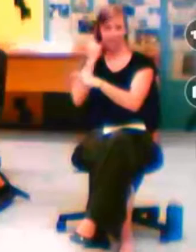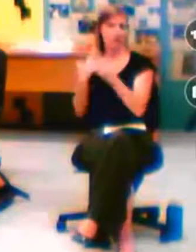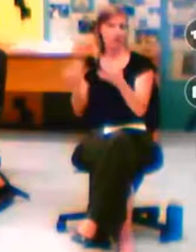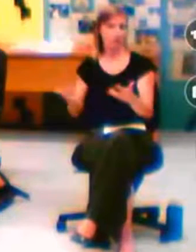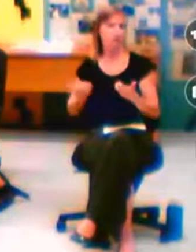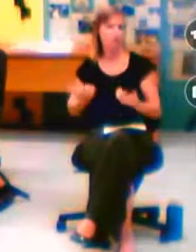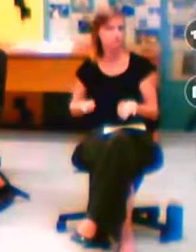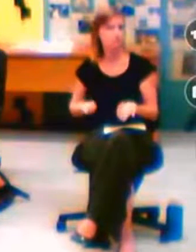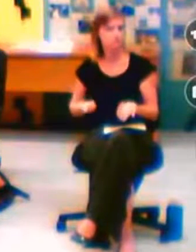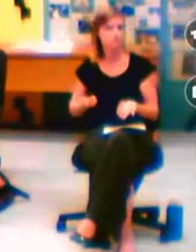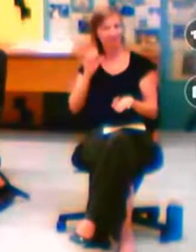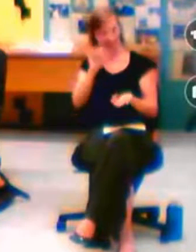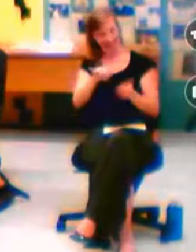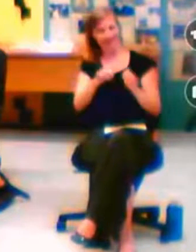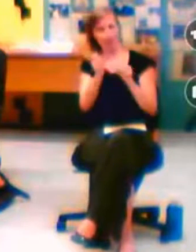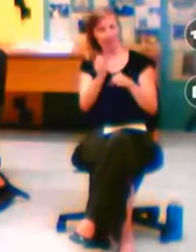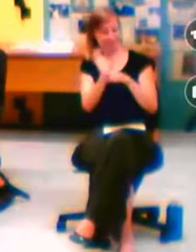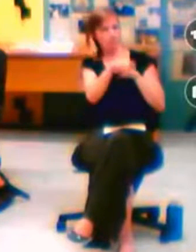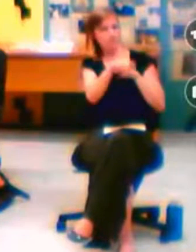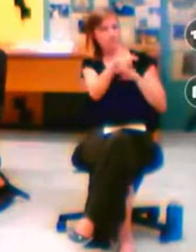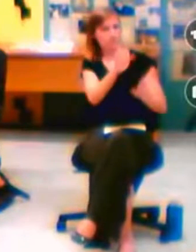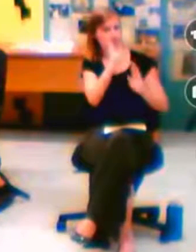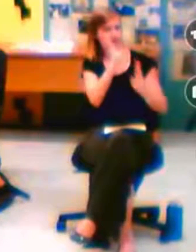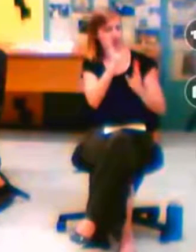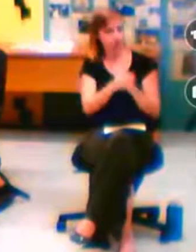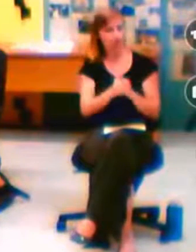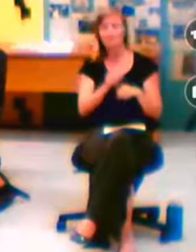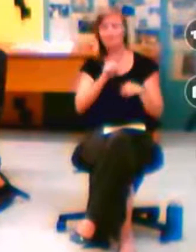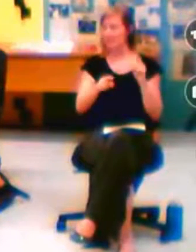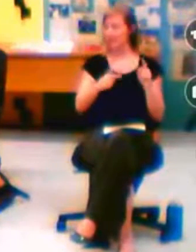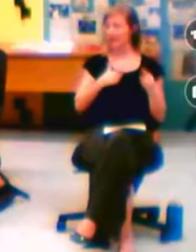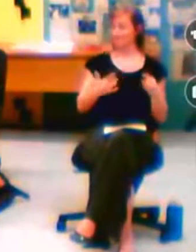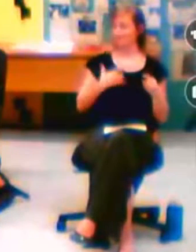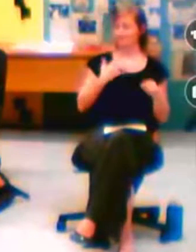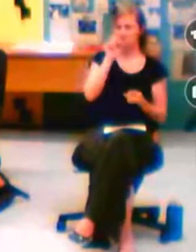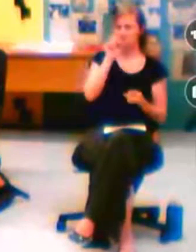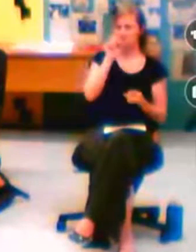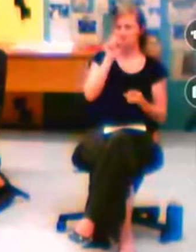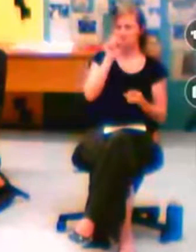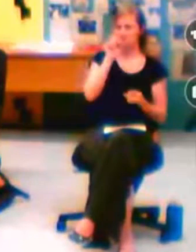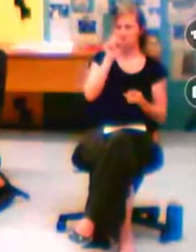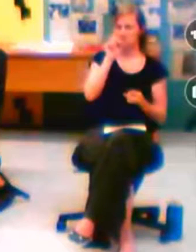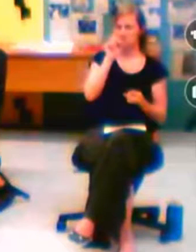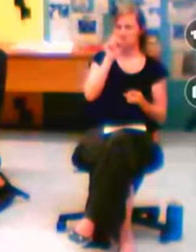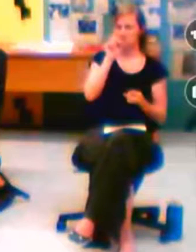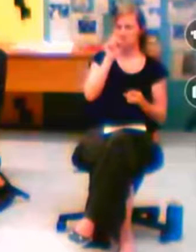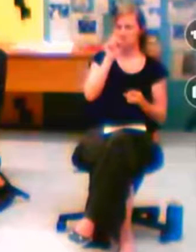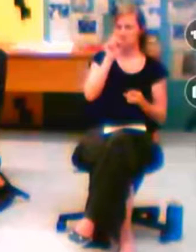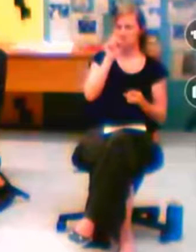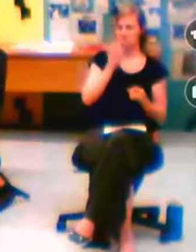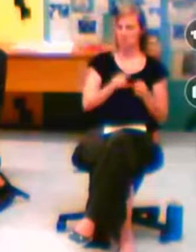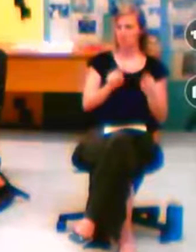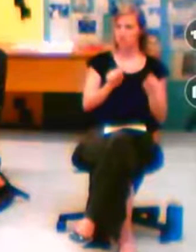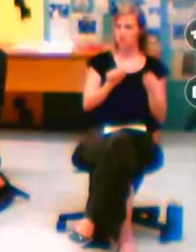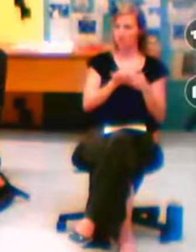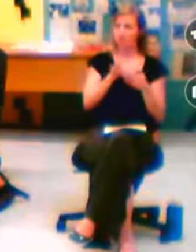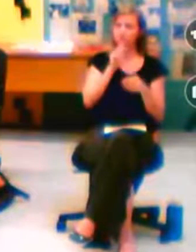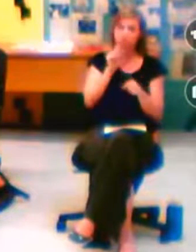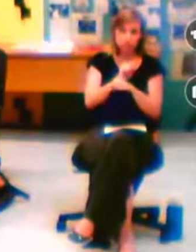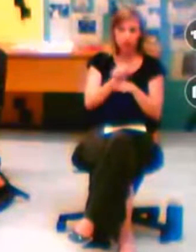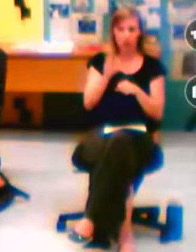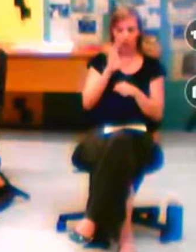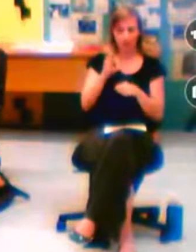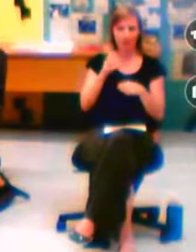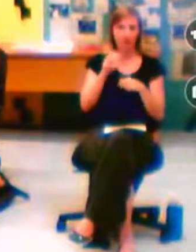somewhere else if you get lousy care. That's the only way to make any system pay attention. And that's not in this, unless the